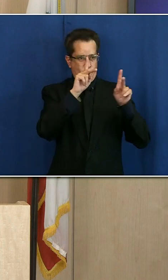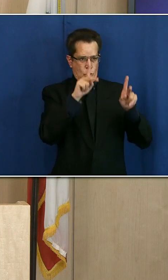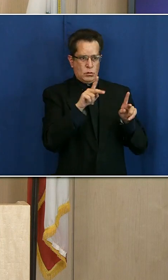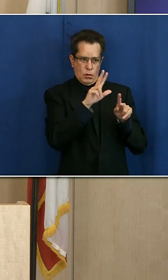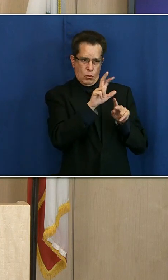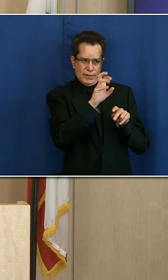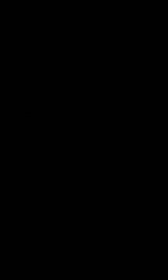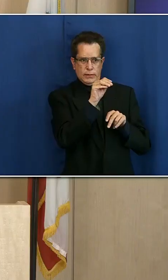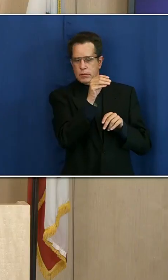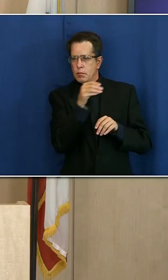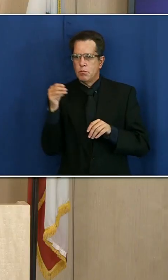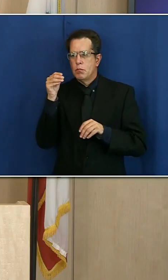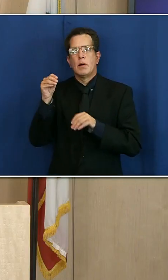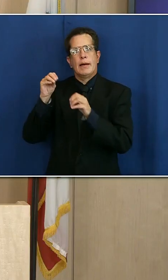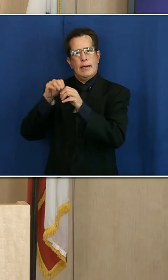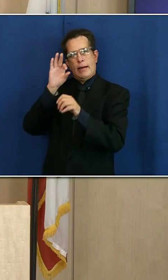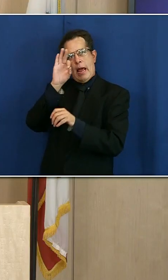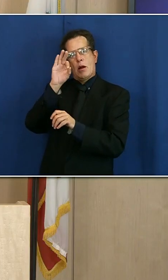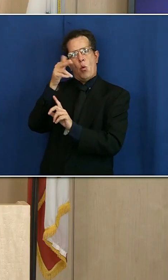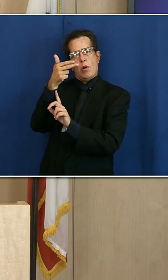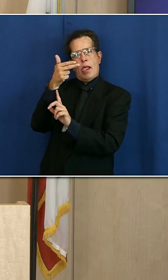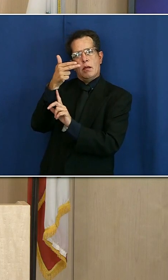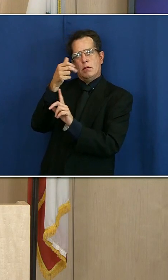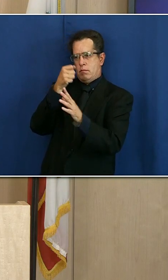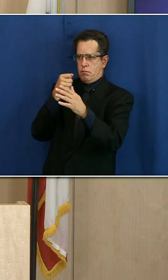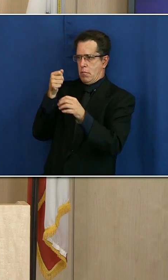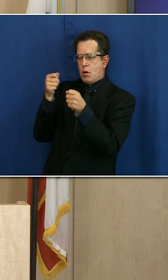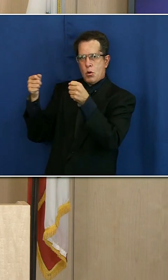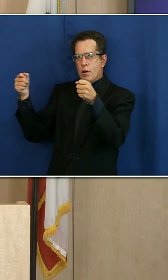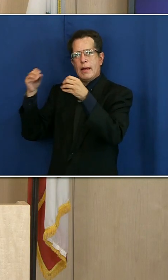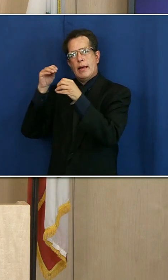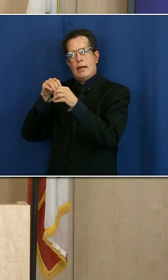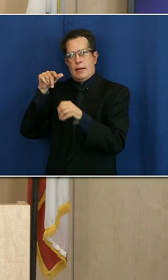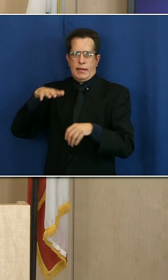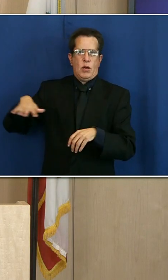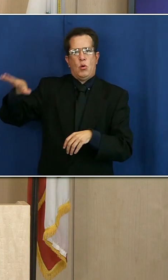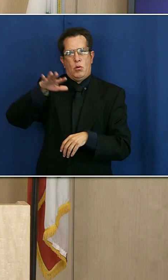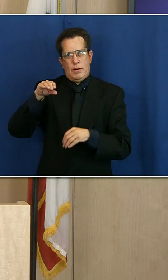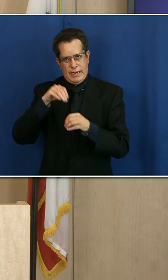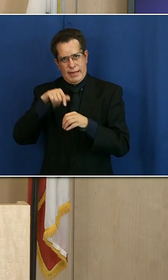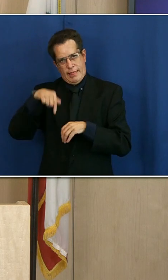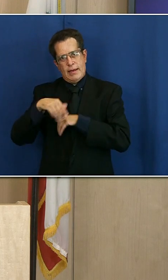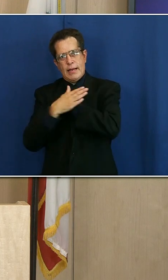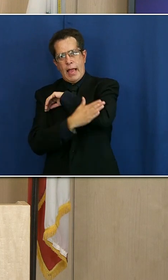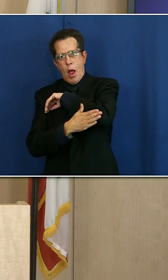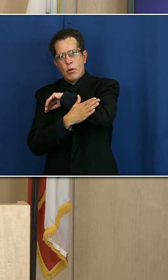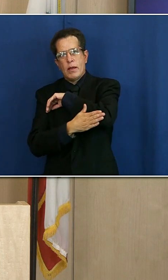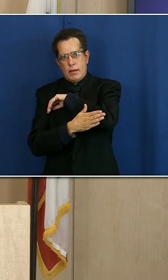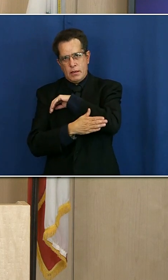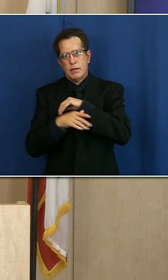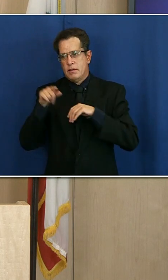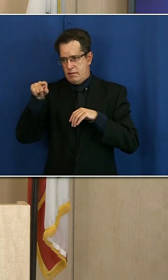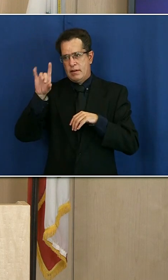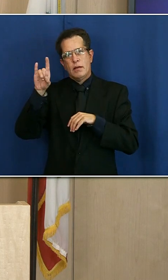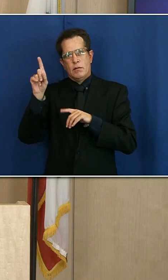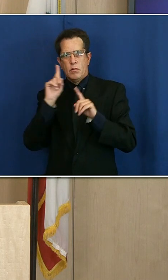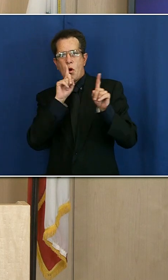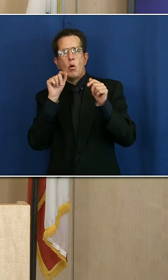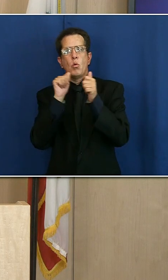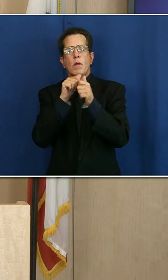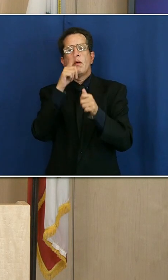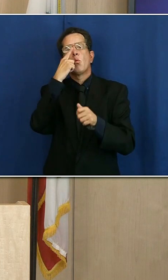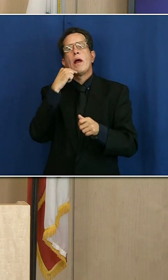housed across, or in 9 hotels across the entire county. Those hotels were identified and contracted by the American